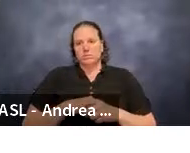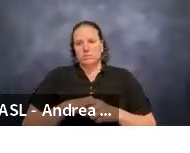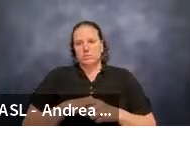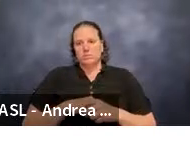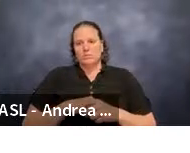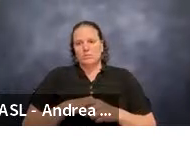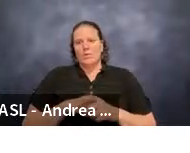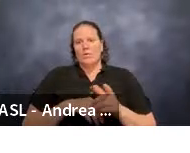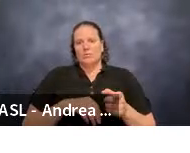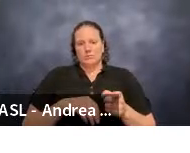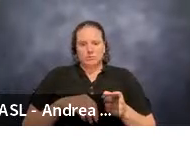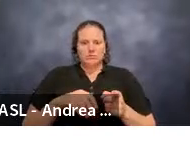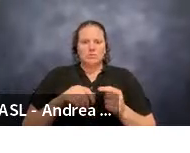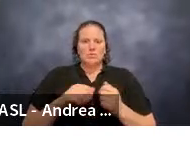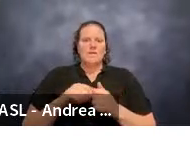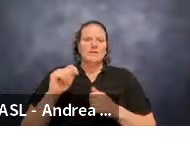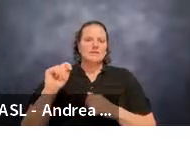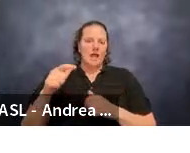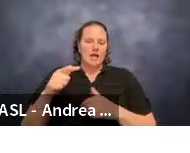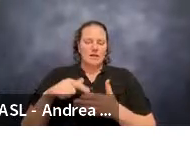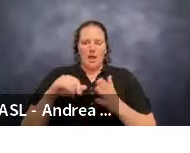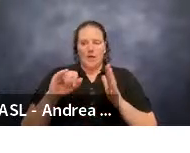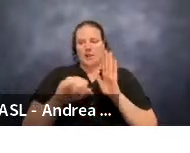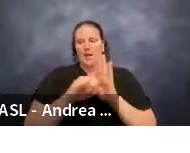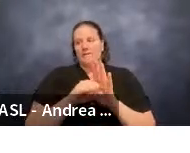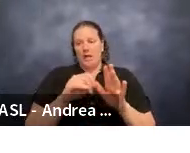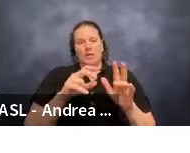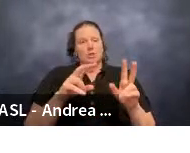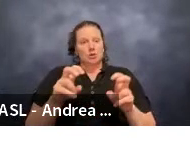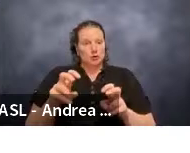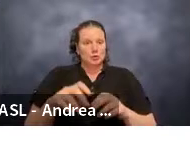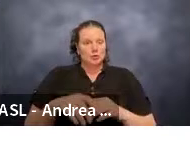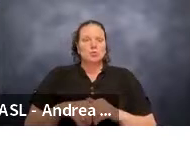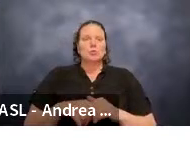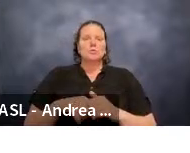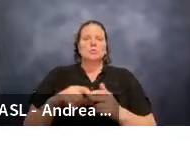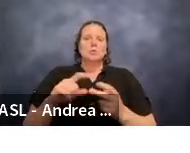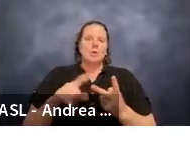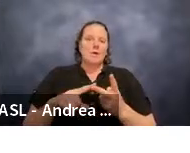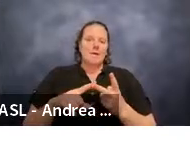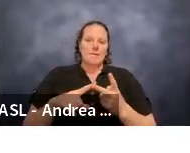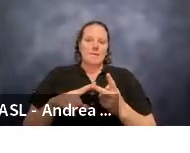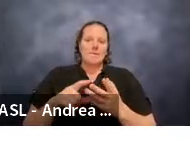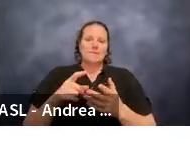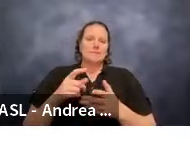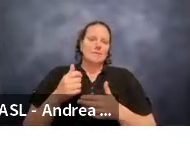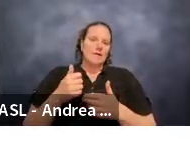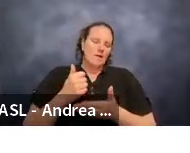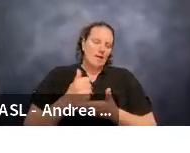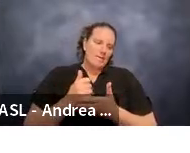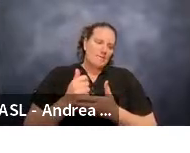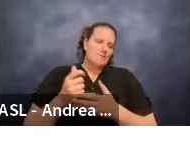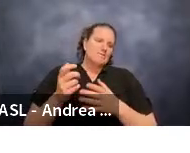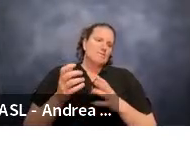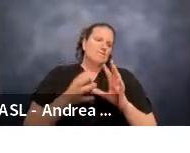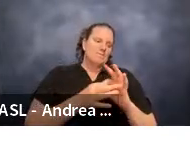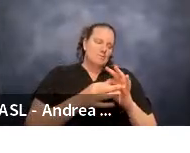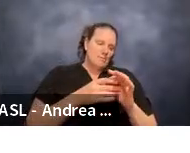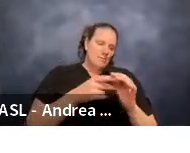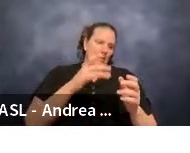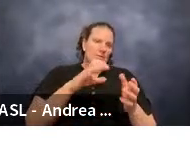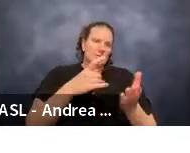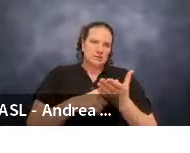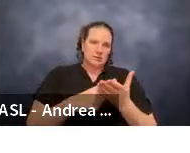tasks. So they identify issues, they channel to reach our public. If there's this customer call center